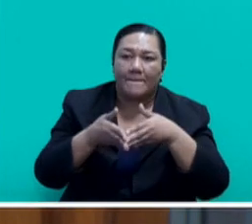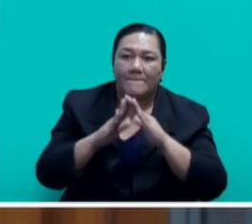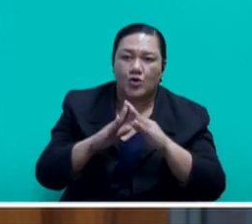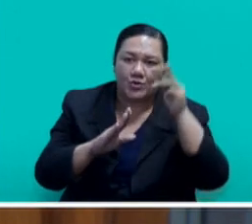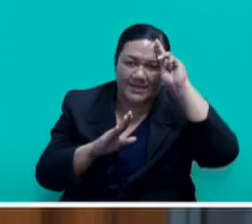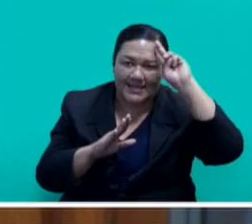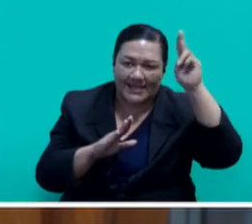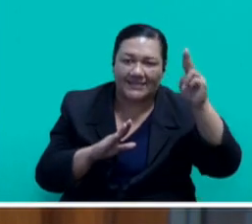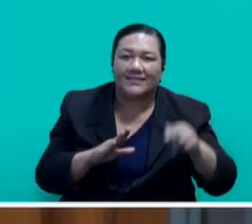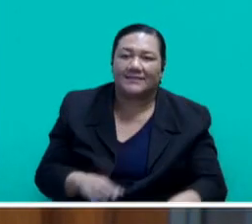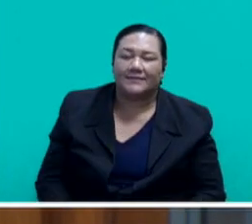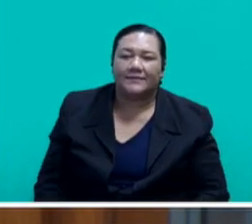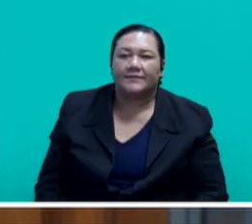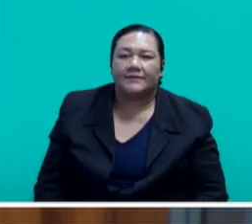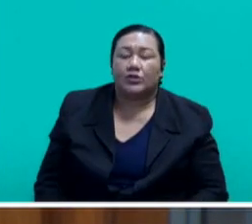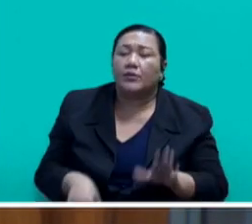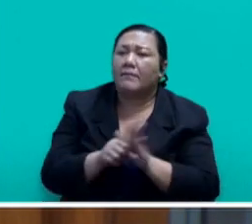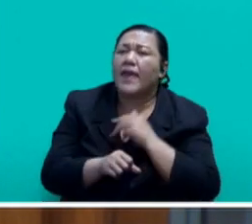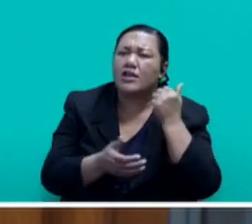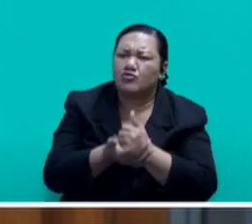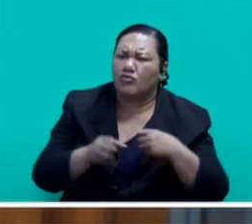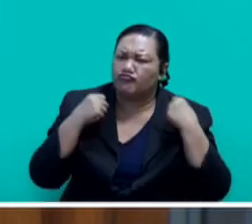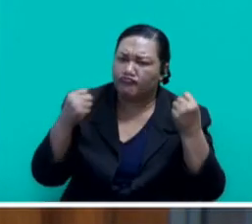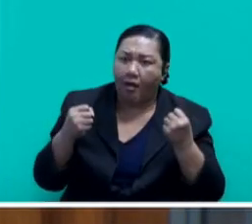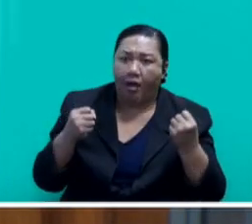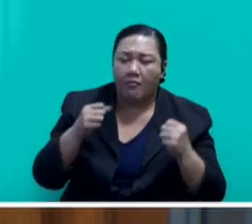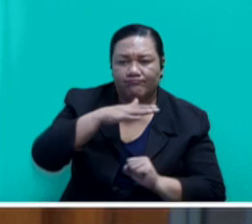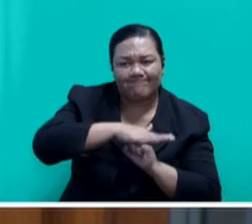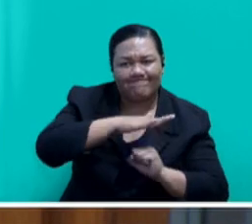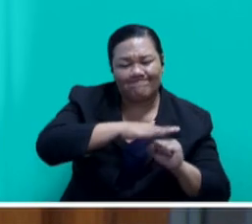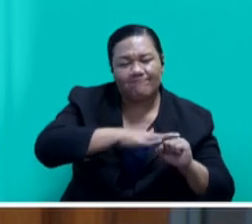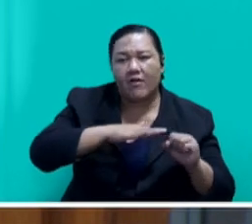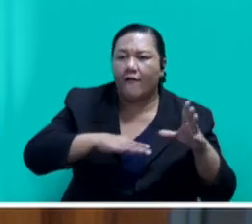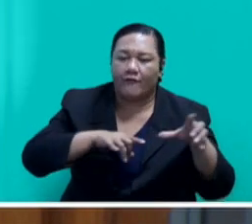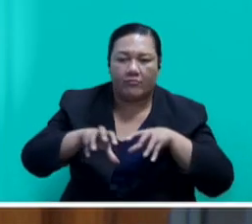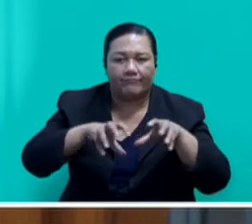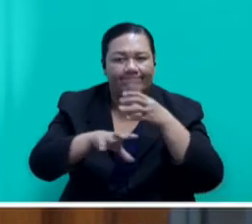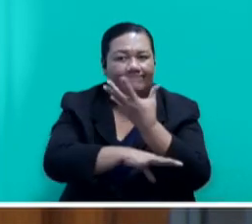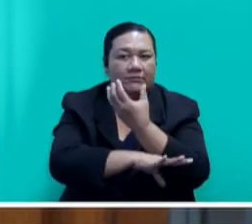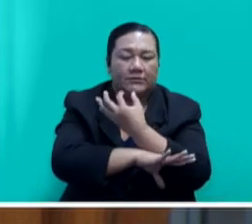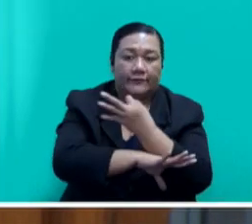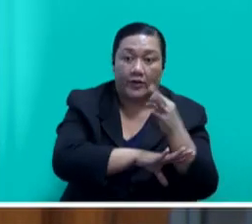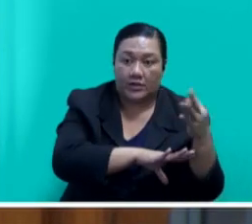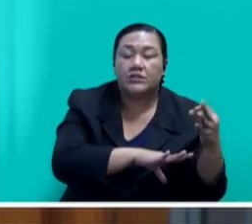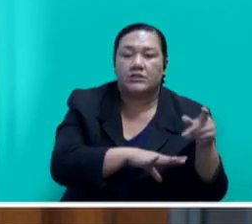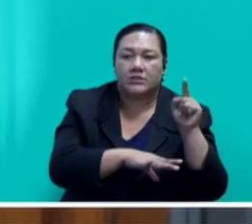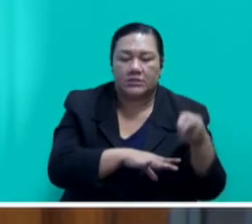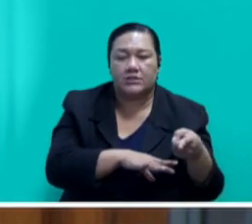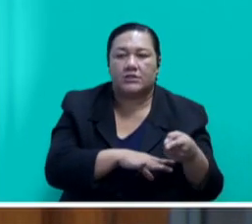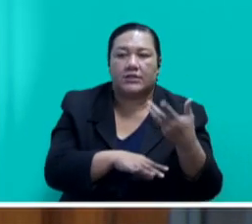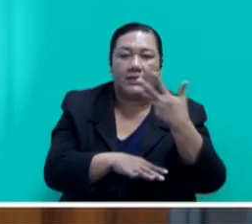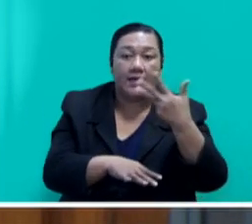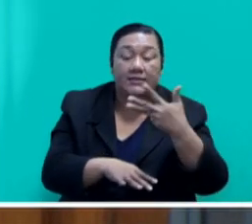nations. To ensure a solid foundation for forestry activities, the Ministry is currently reviewing the